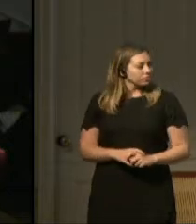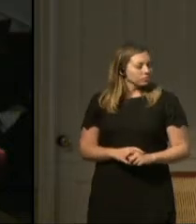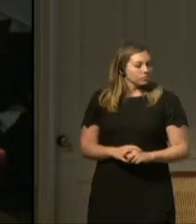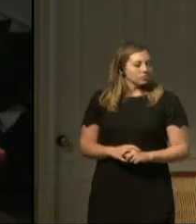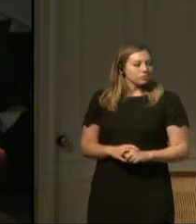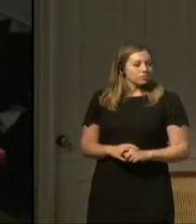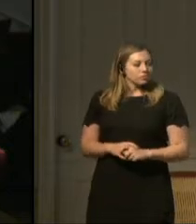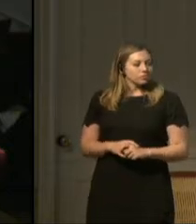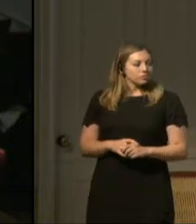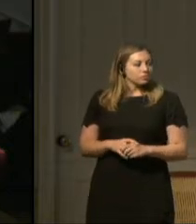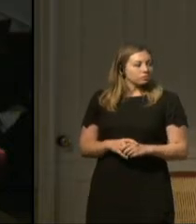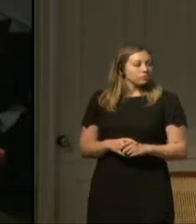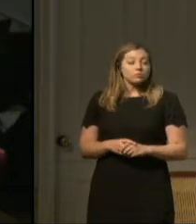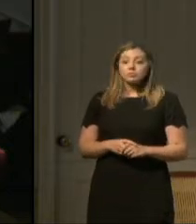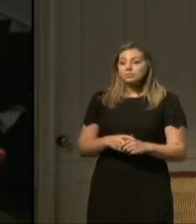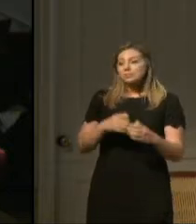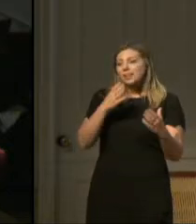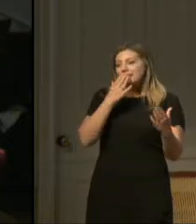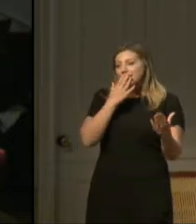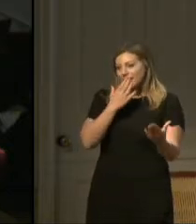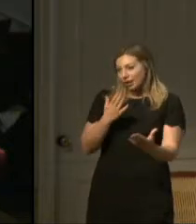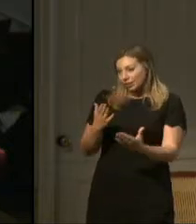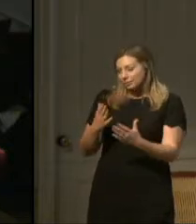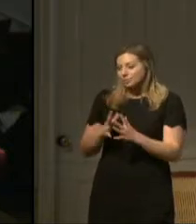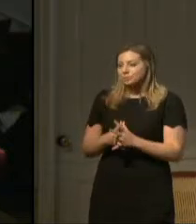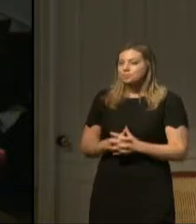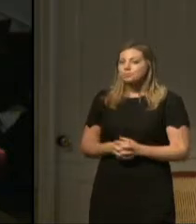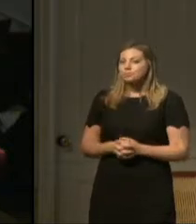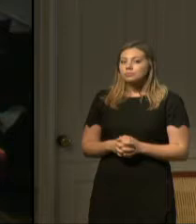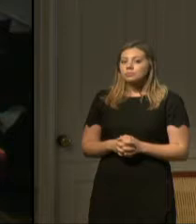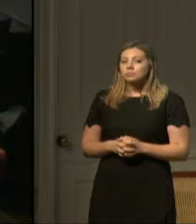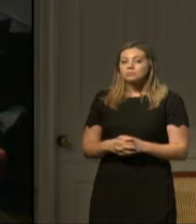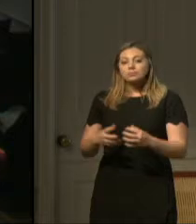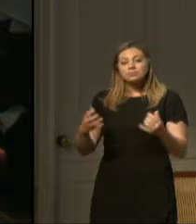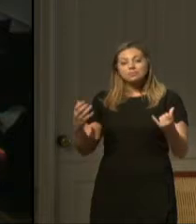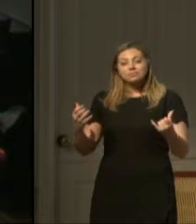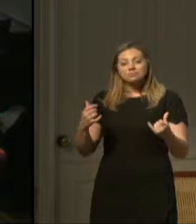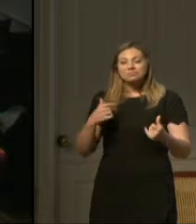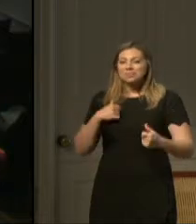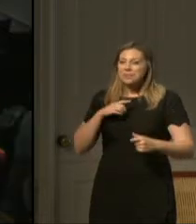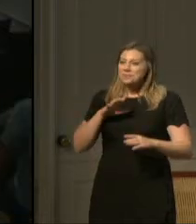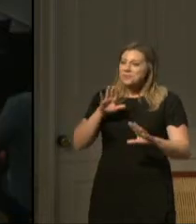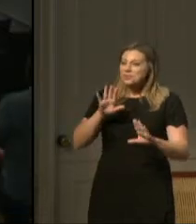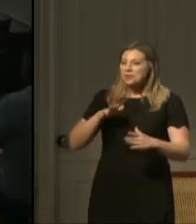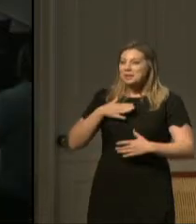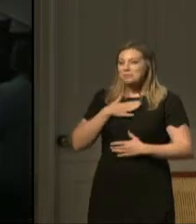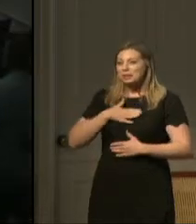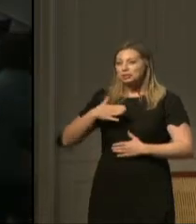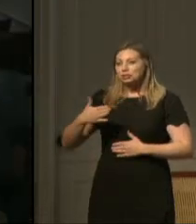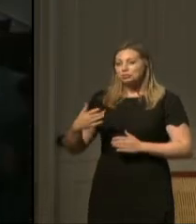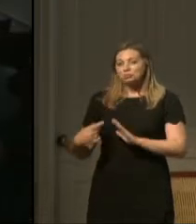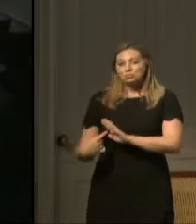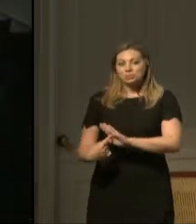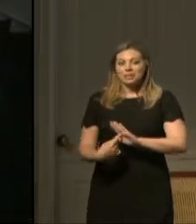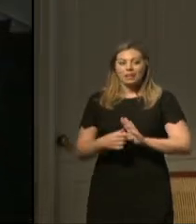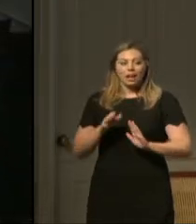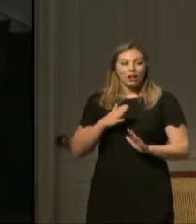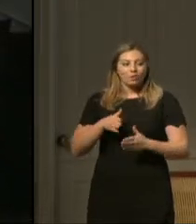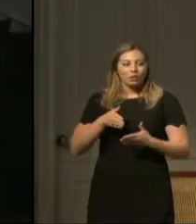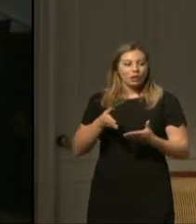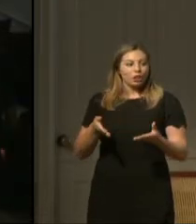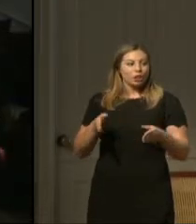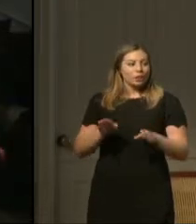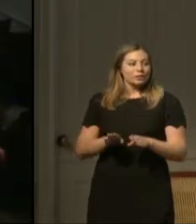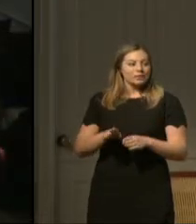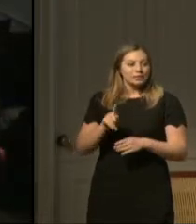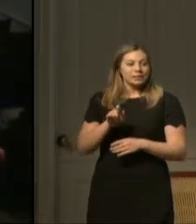Okay. Thank you. Today I have the great pleasure of presenting our closing keynote speaker, Chad